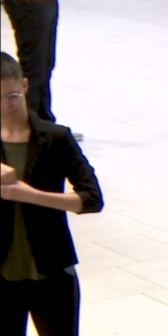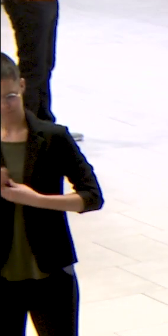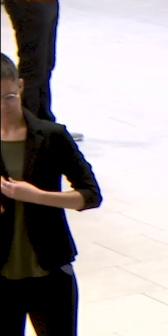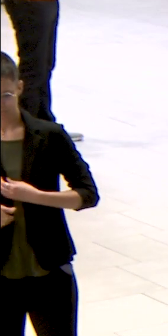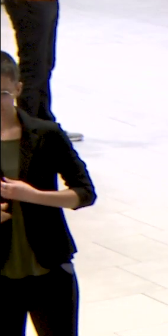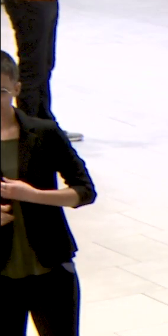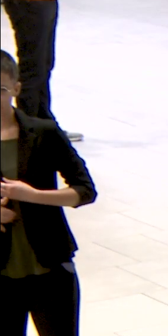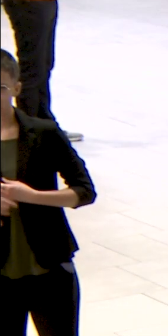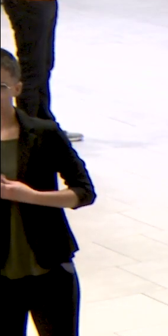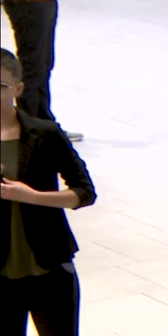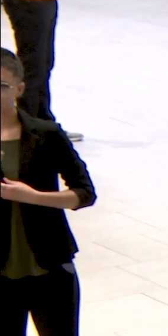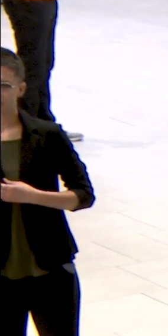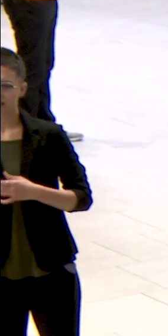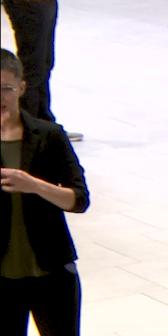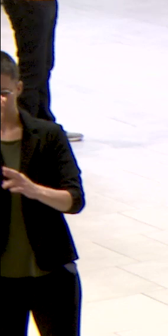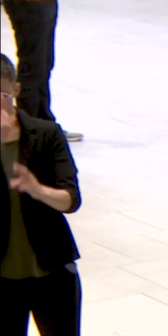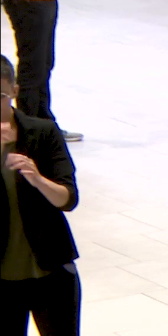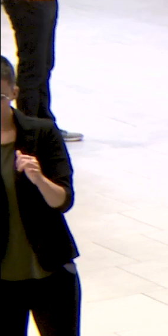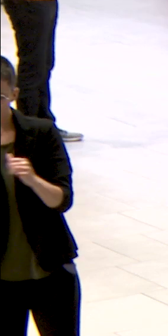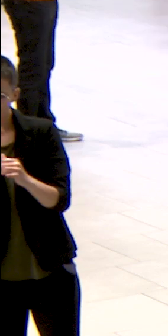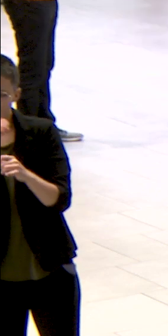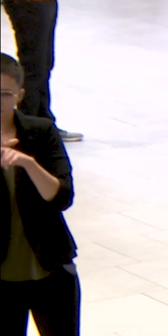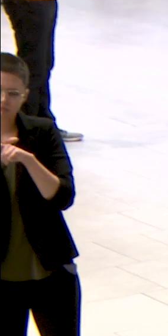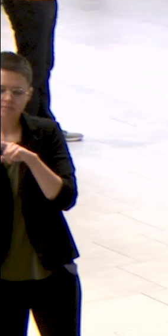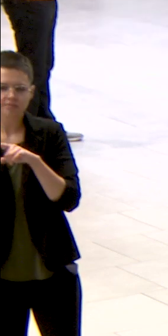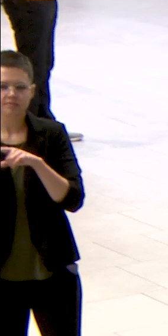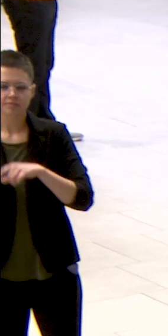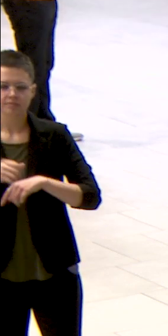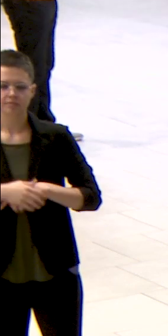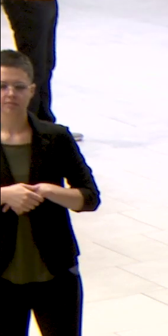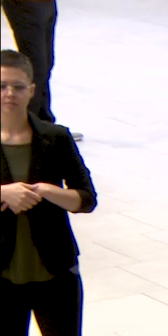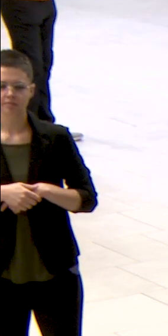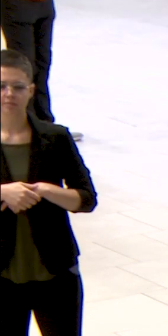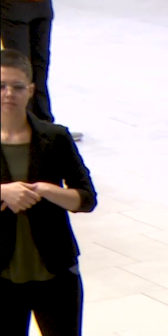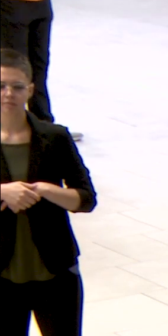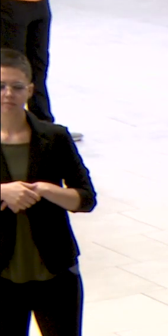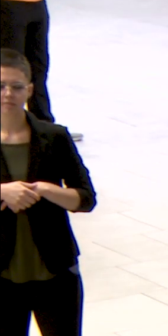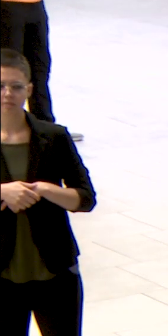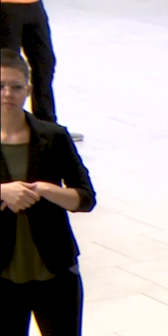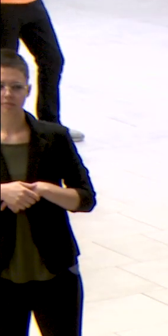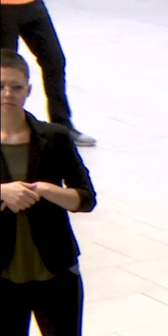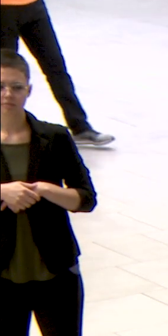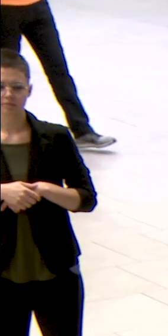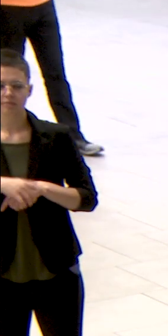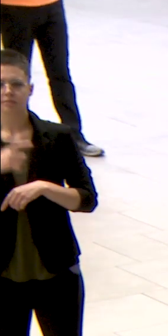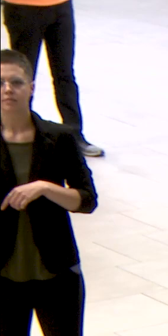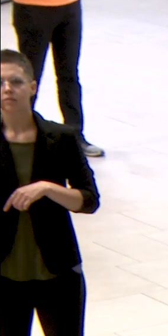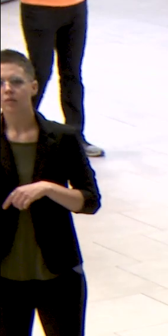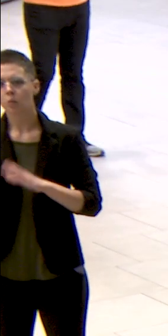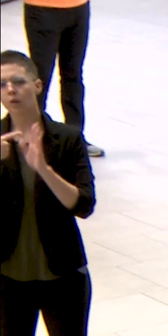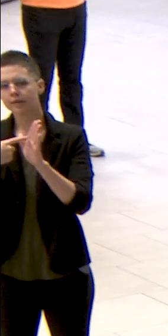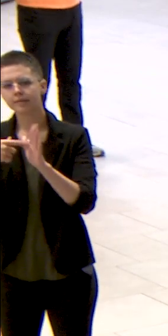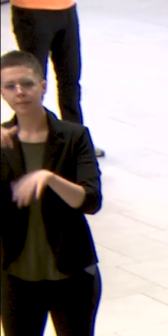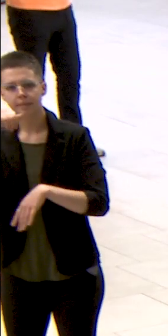base, and that's irrespective of whether or not they're ethnic or not. I think it's the same thing. Like if I had an example that I gave